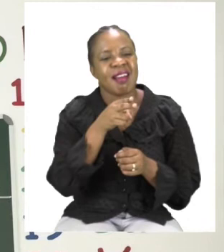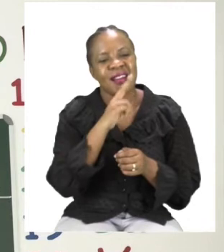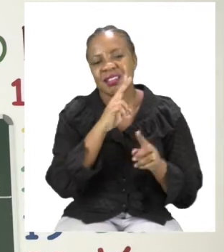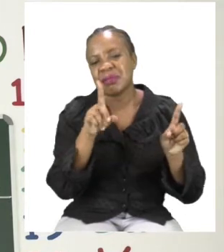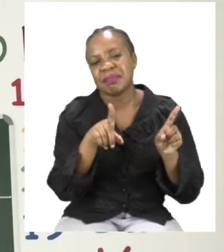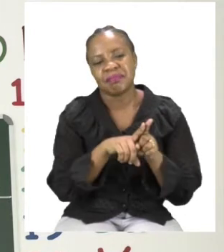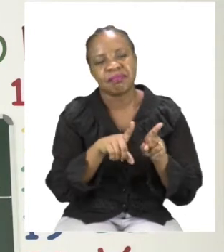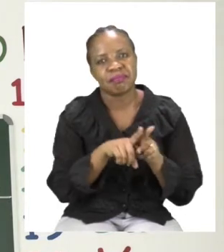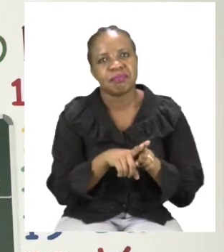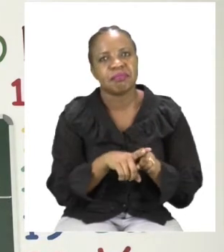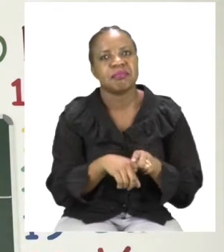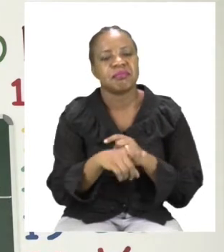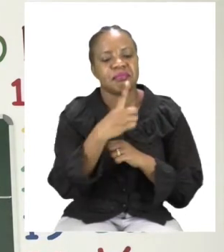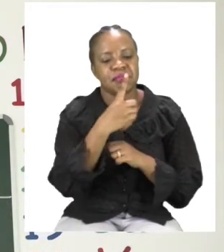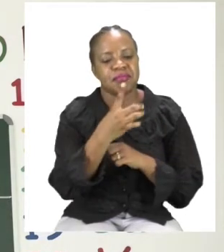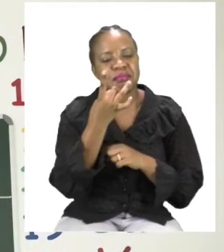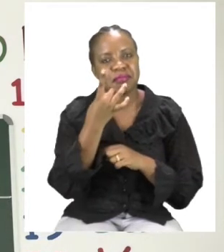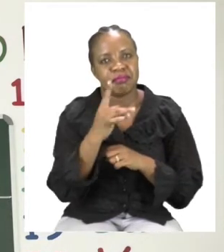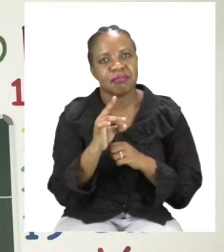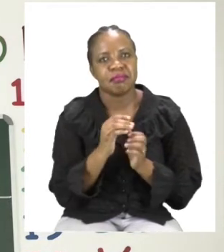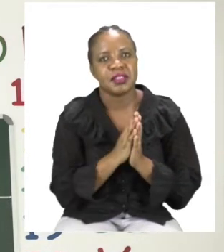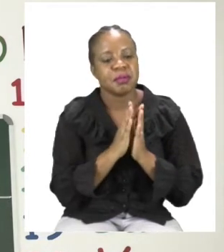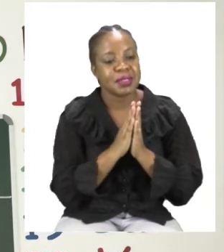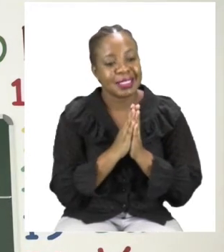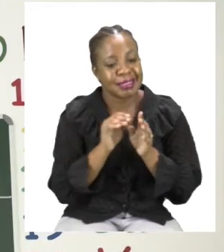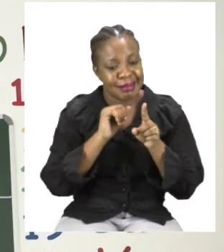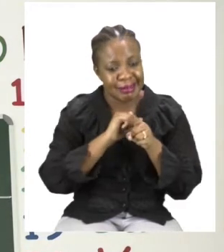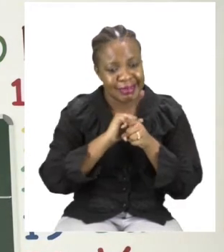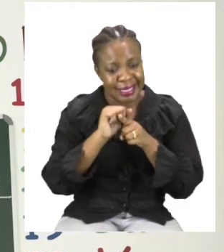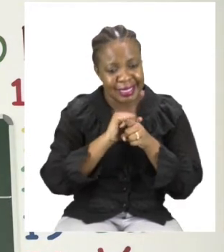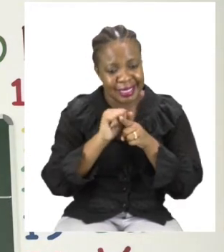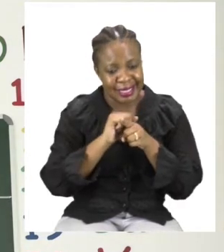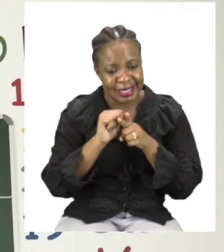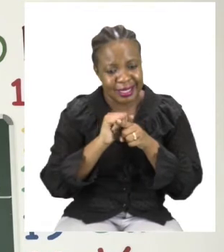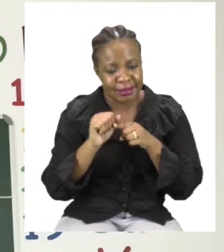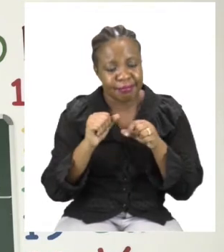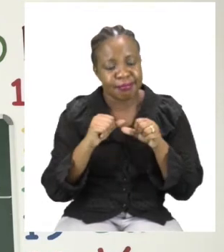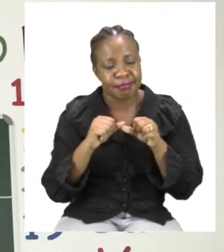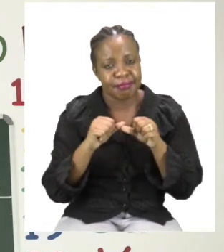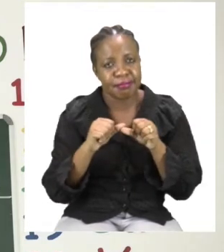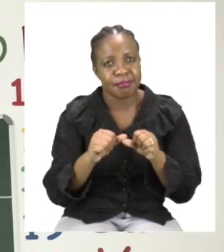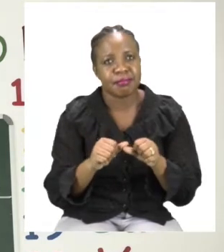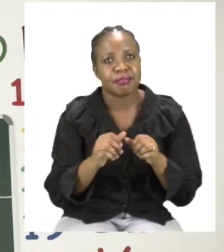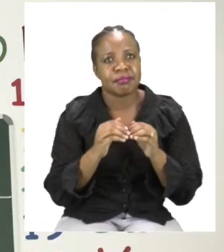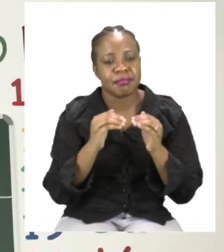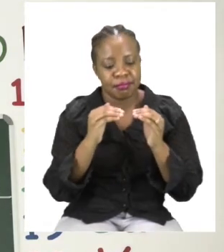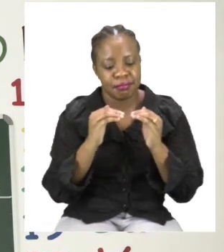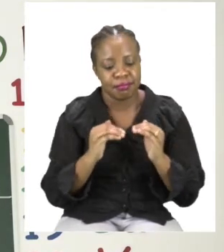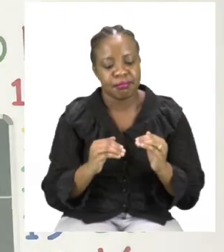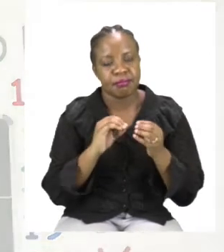you to practice this one even after you are done with number 1. Now let's move on to number